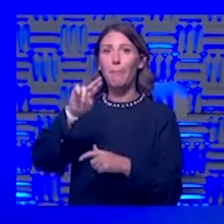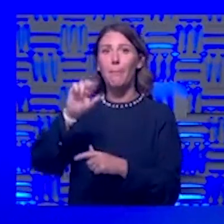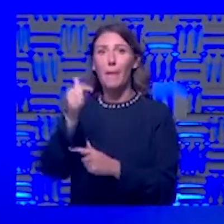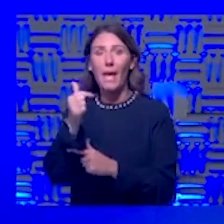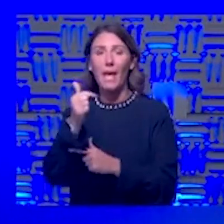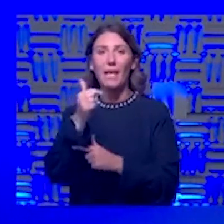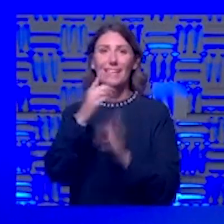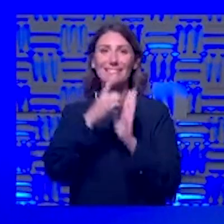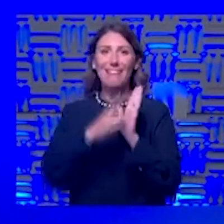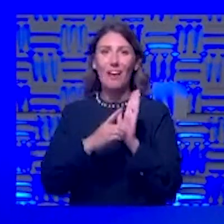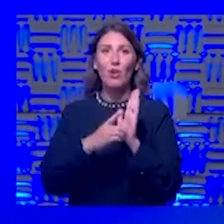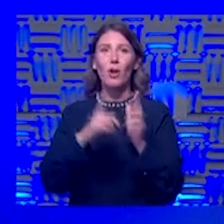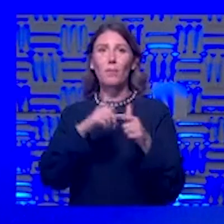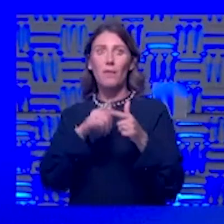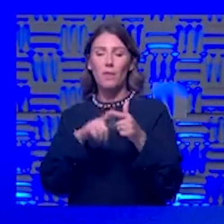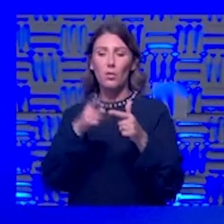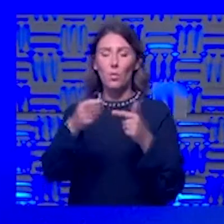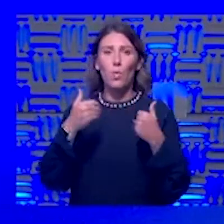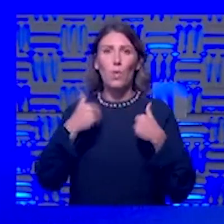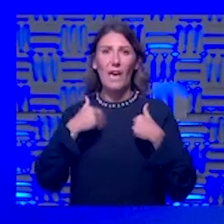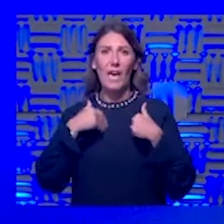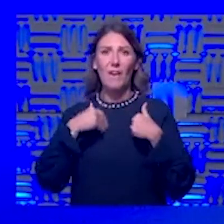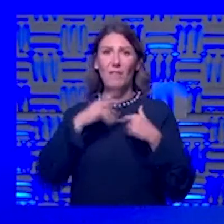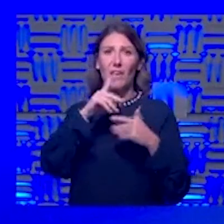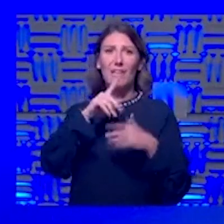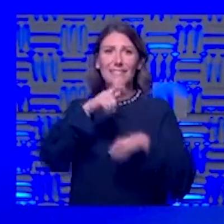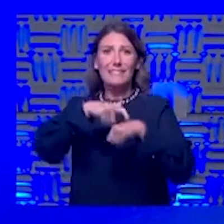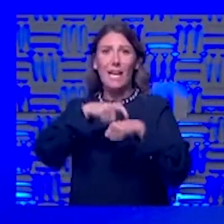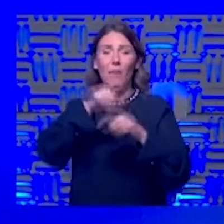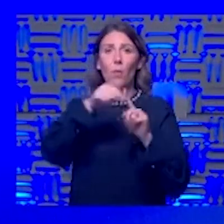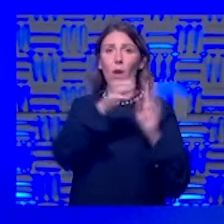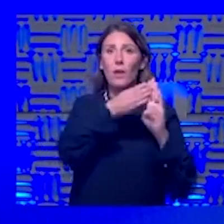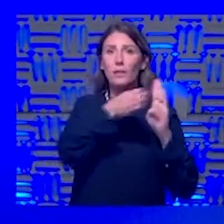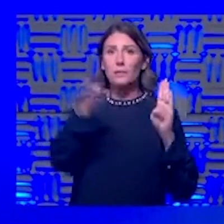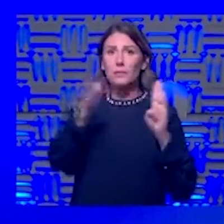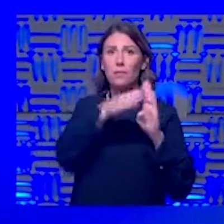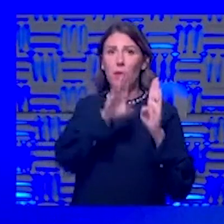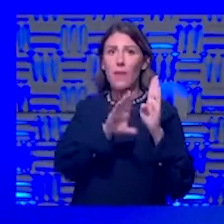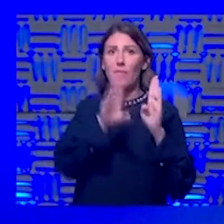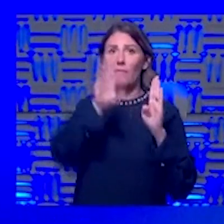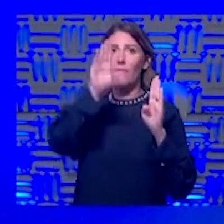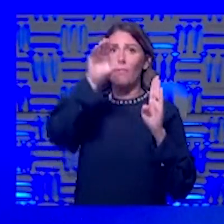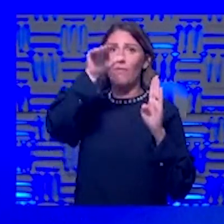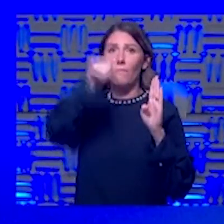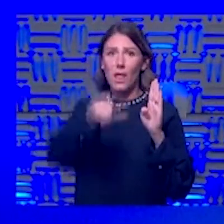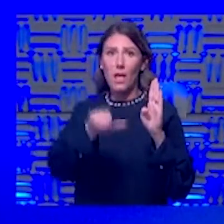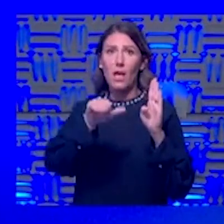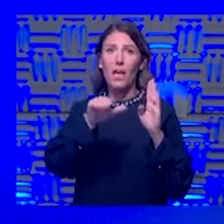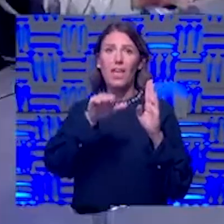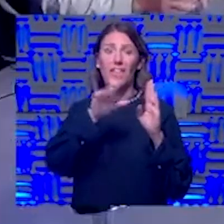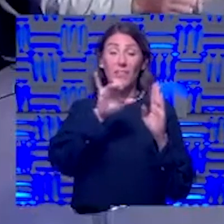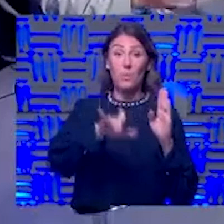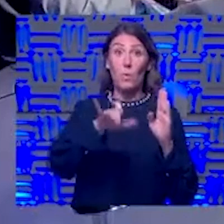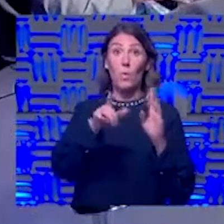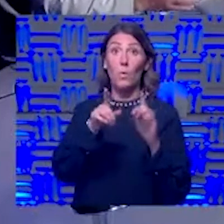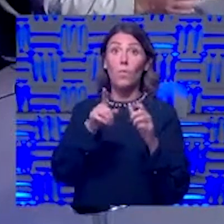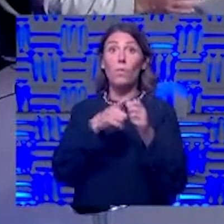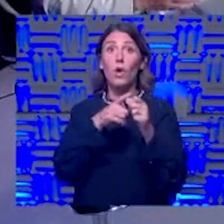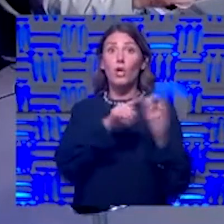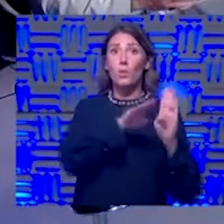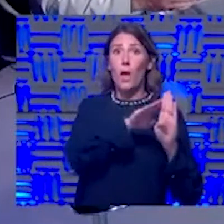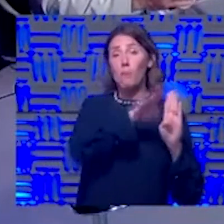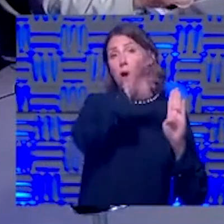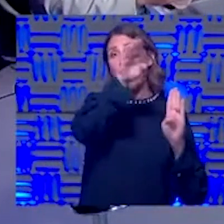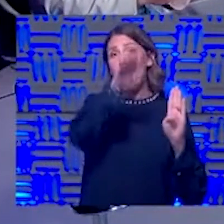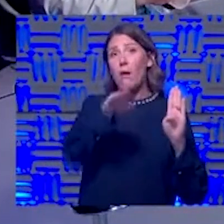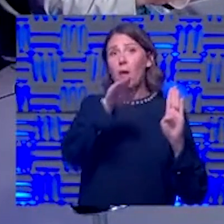this period afterward called inflation. I think really that's what we're seeing. It's just the initial event, and that was the first couple months, lockdown,